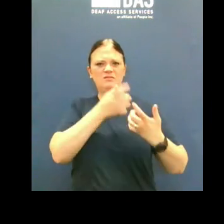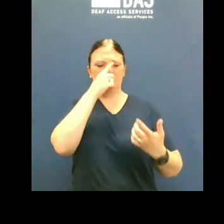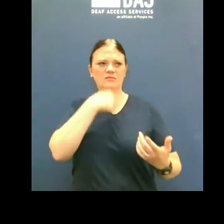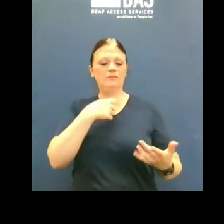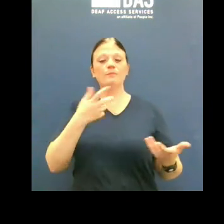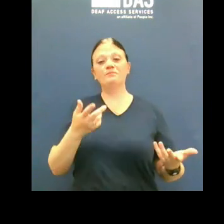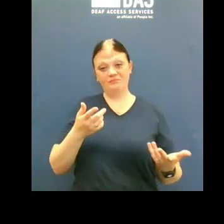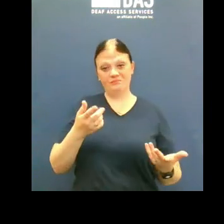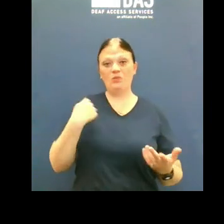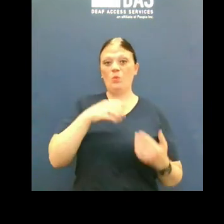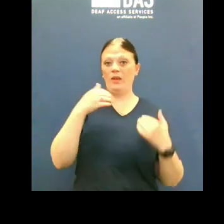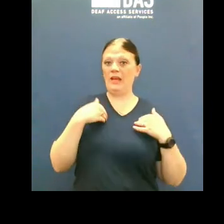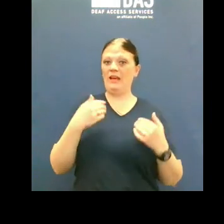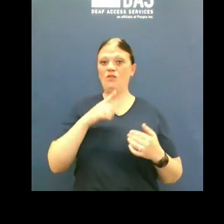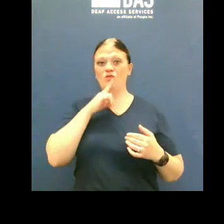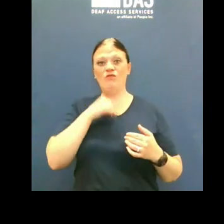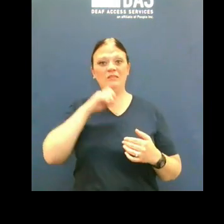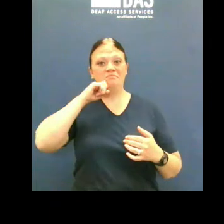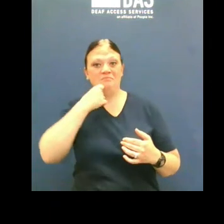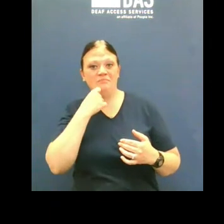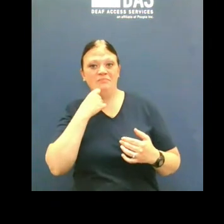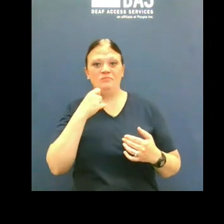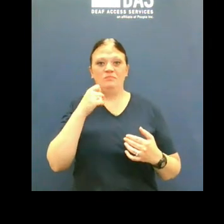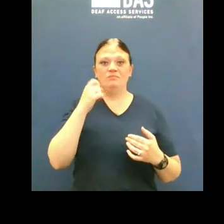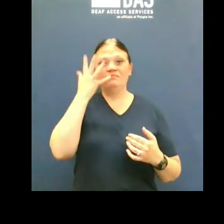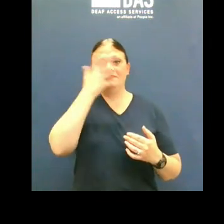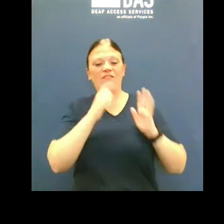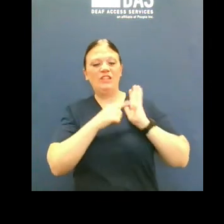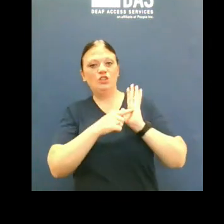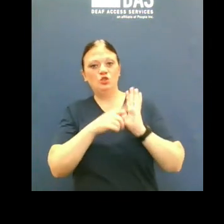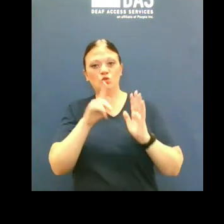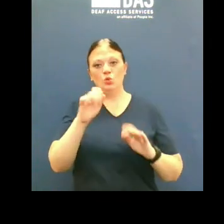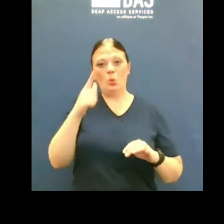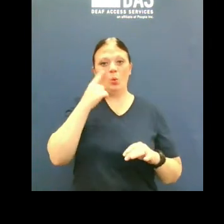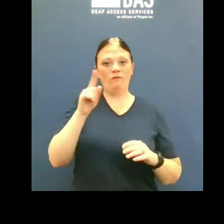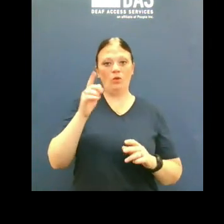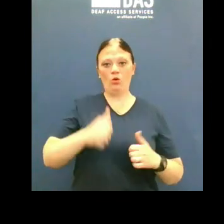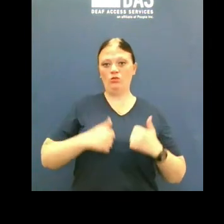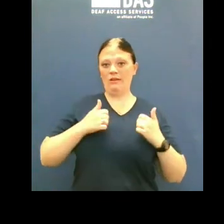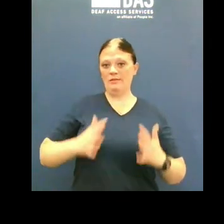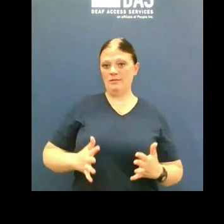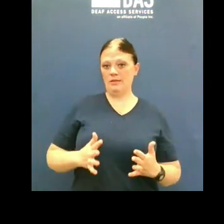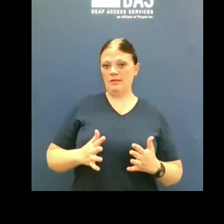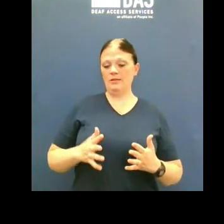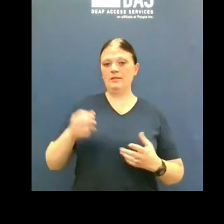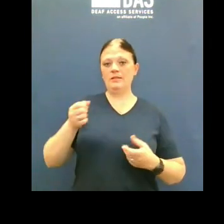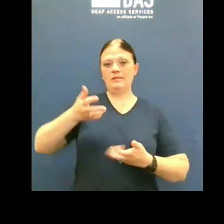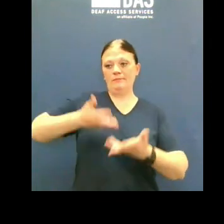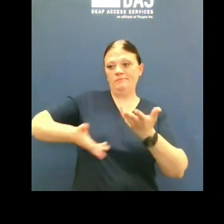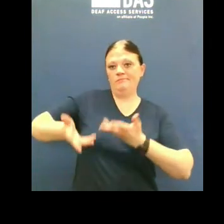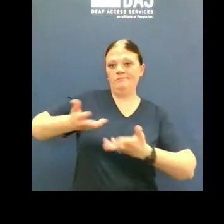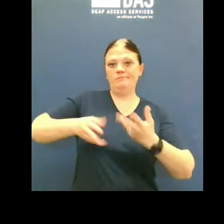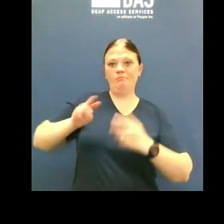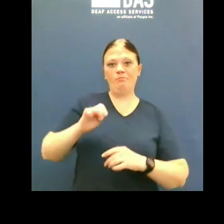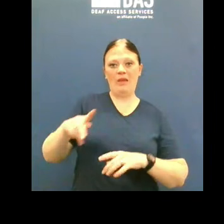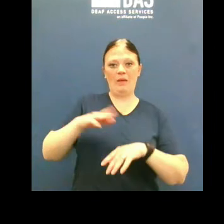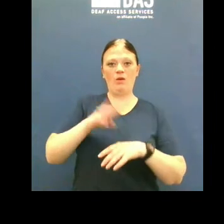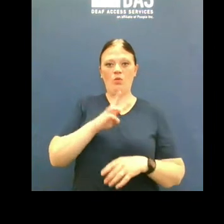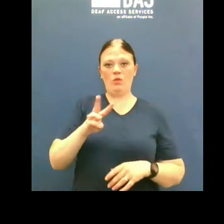really handy-dandy tool for our Erie County residents. It is an interactive map on our website.